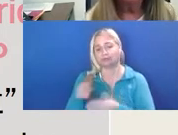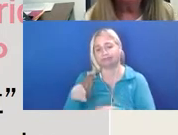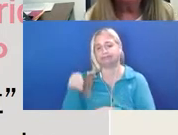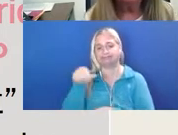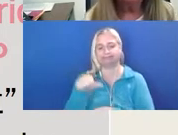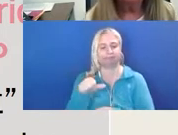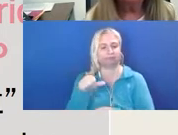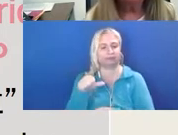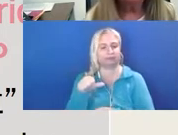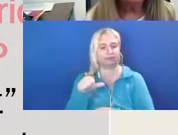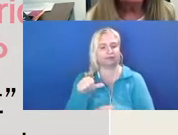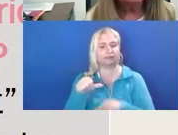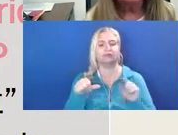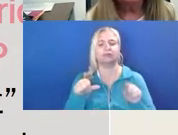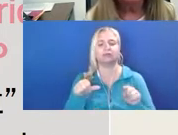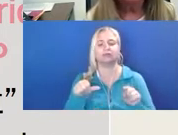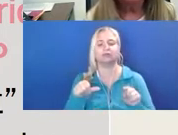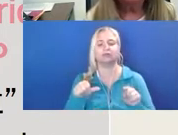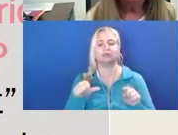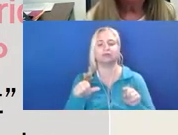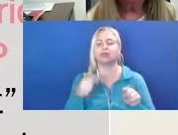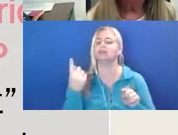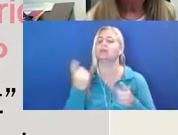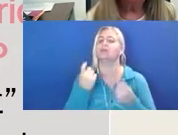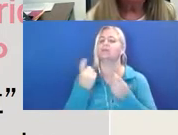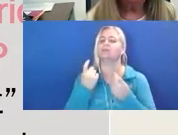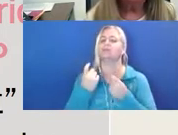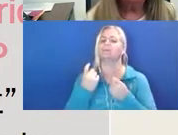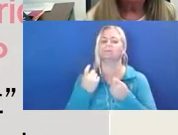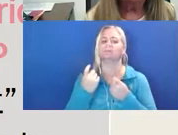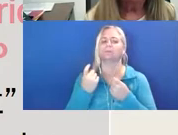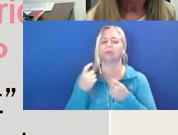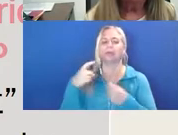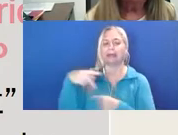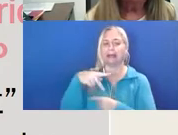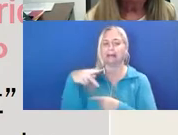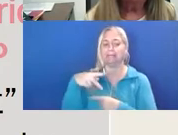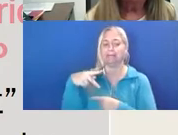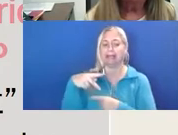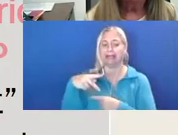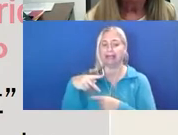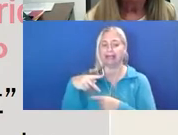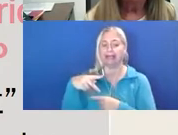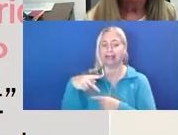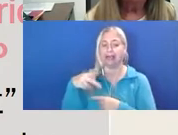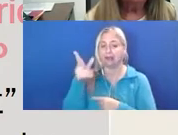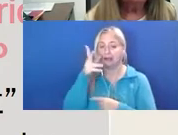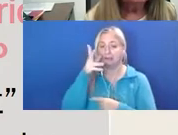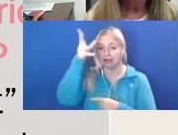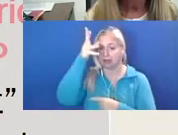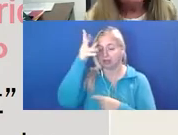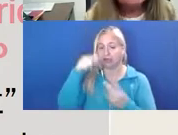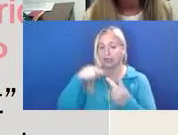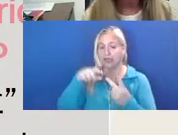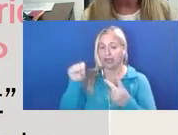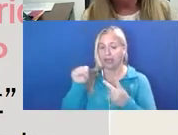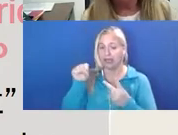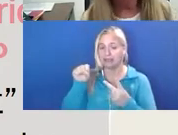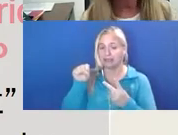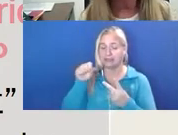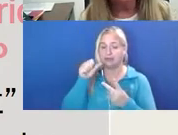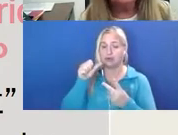I'm going to interject just a minute. Somebody asked the S&P, I'm assuming that means student and parent, correct? Is that what the S&P? Oh,